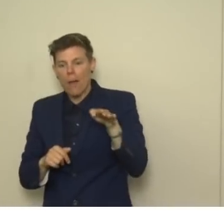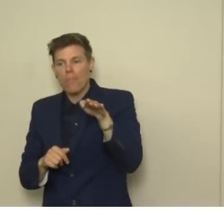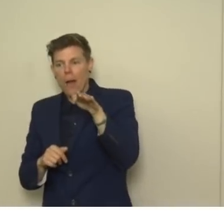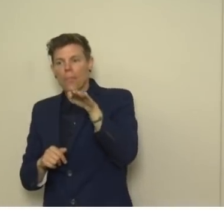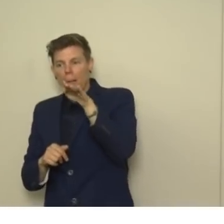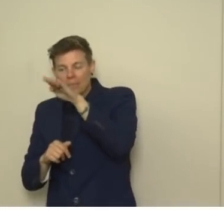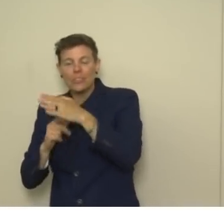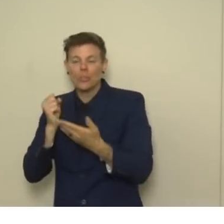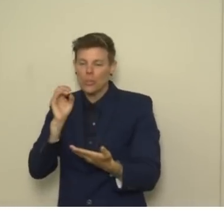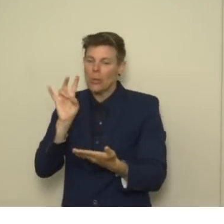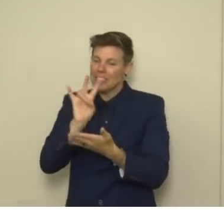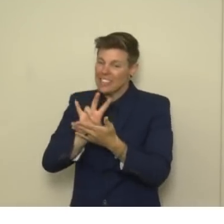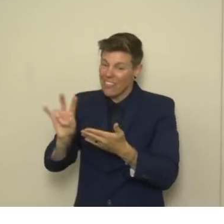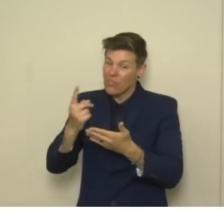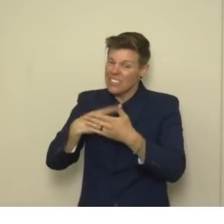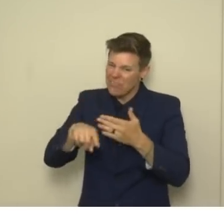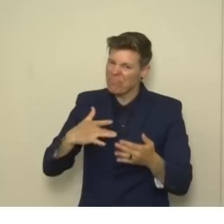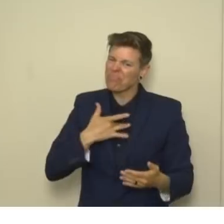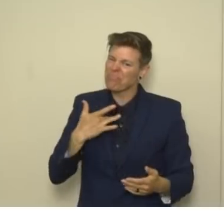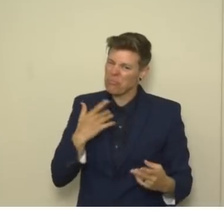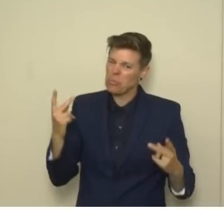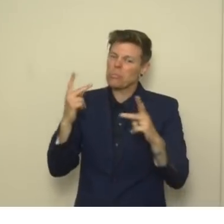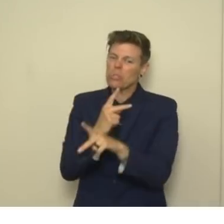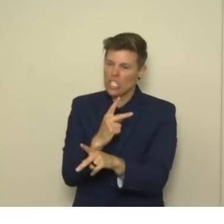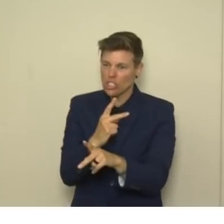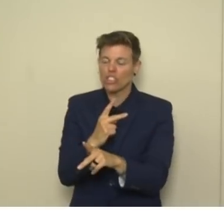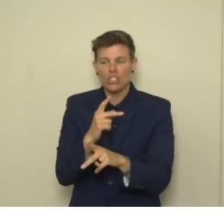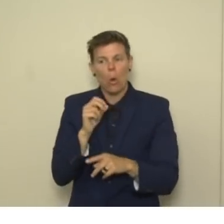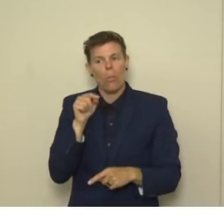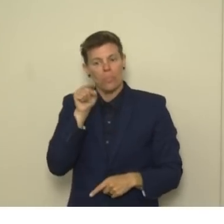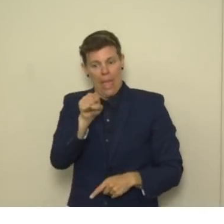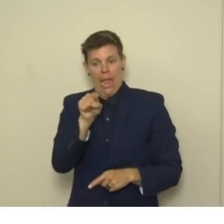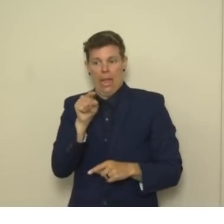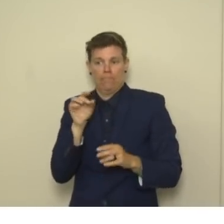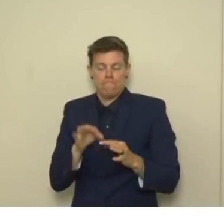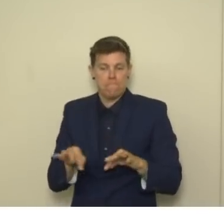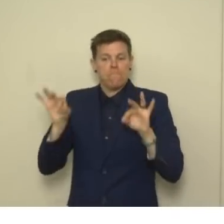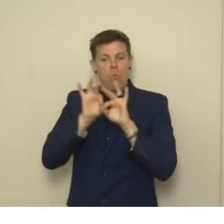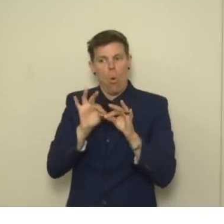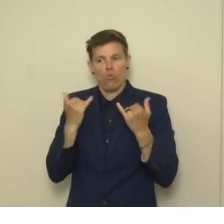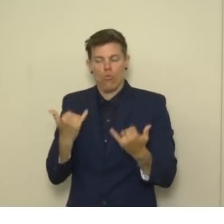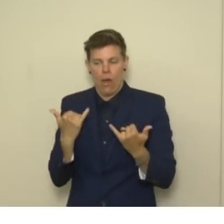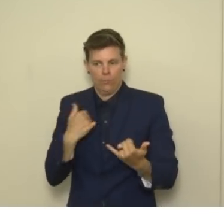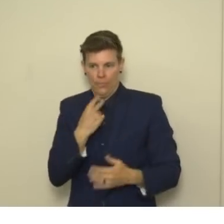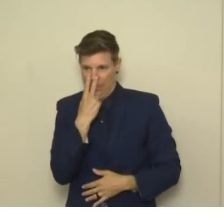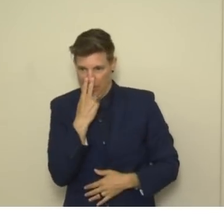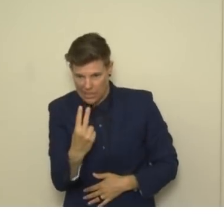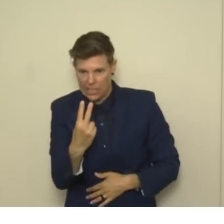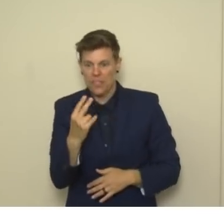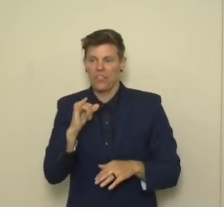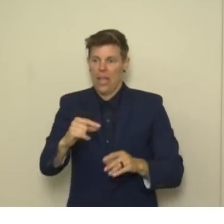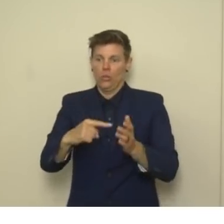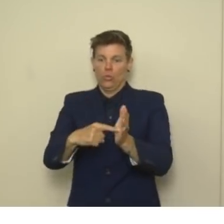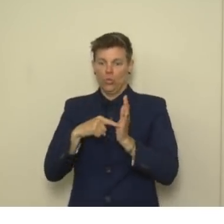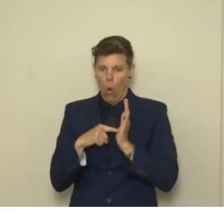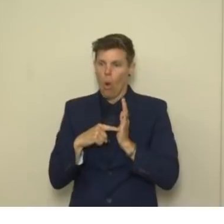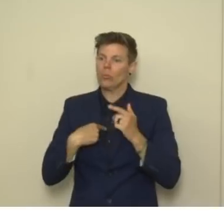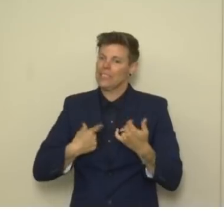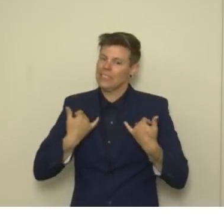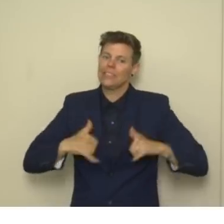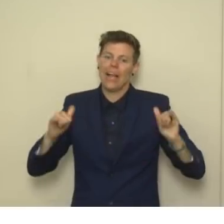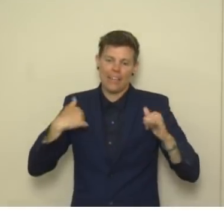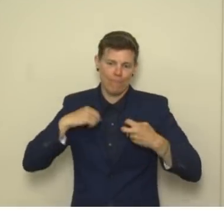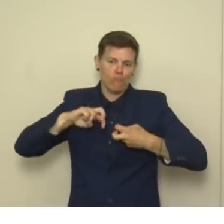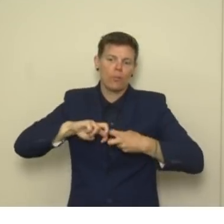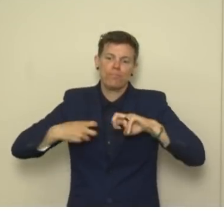the curve that we mainly follow, and this is the one that tells us that we're still having a significant problem. You'll see later how that affects other metrics, but